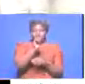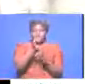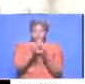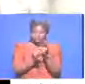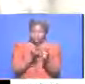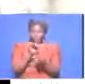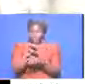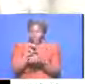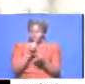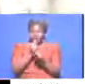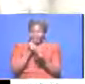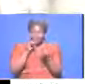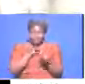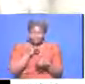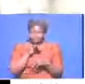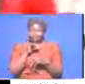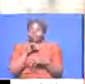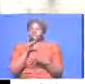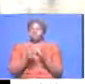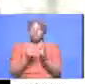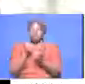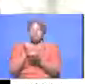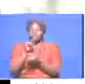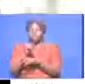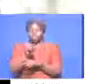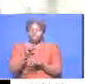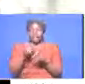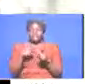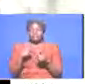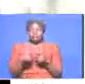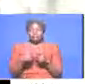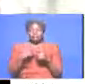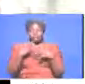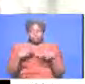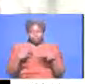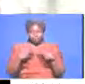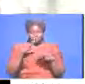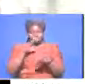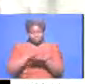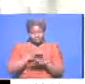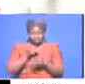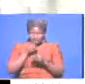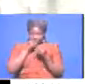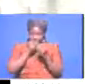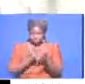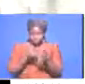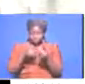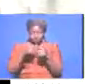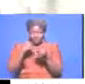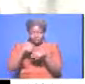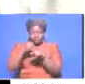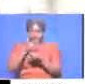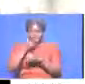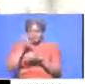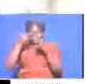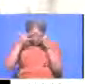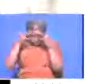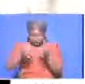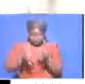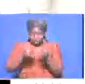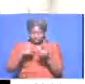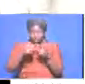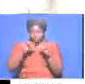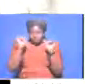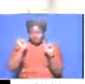done or if we do that, people get that information, they make informed choices, then we can be able